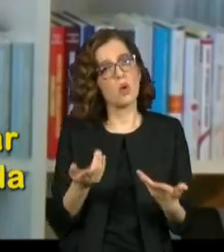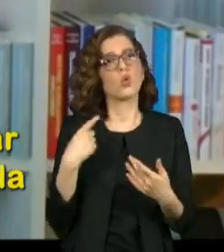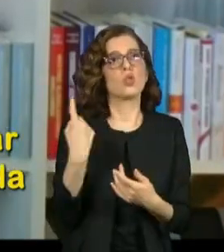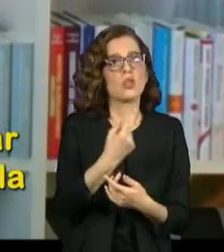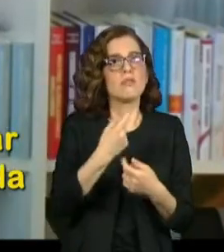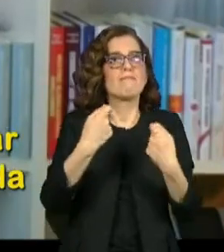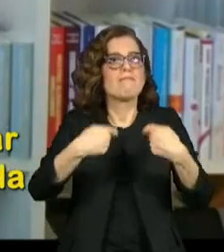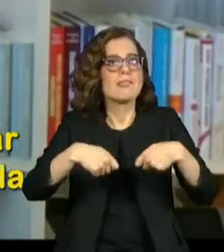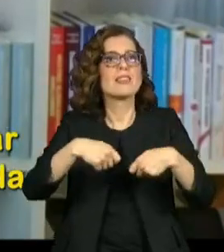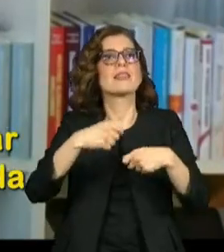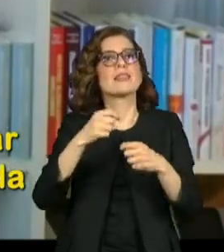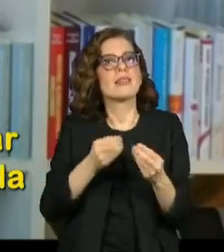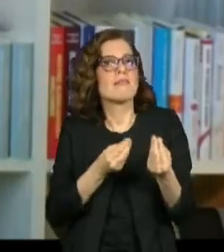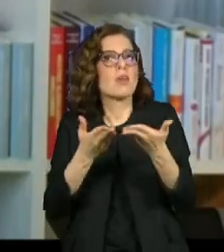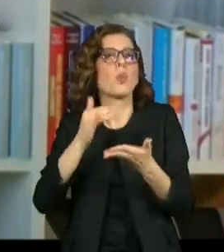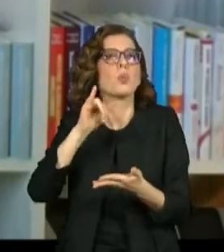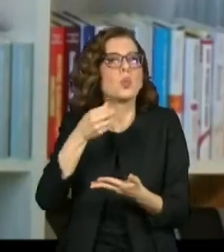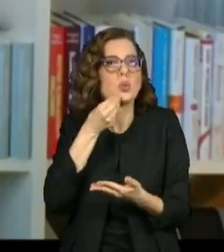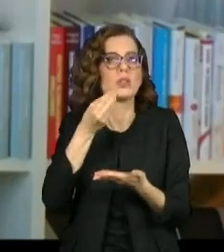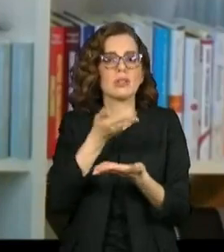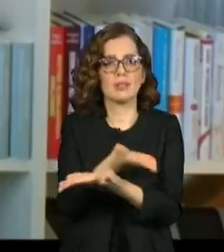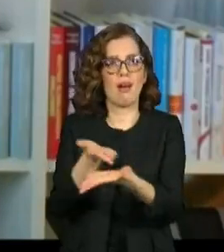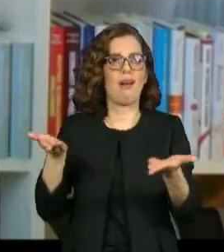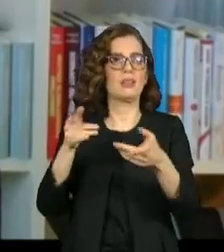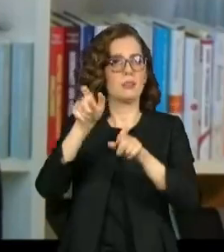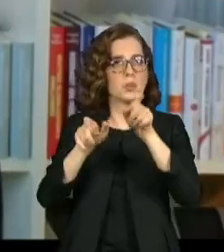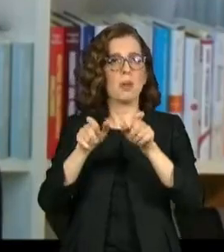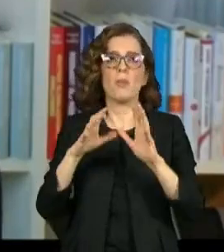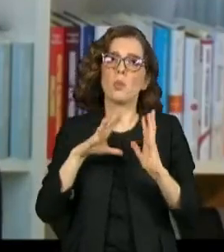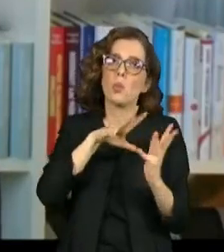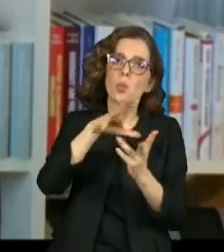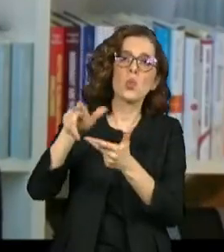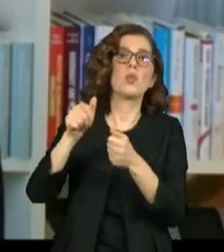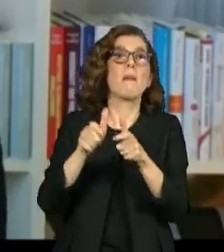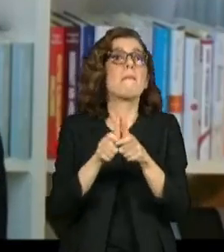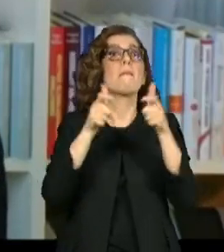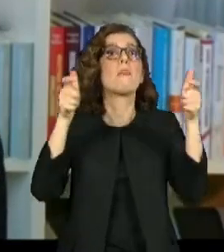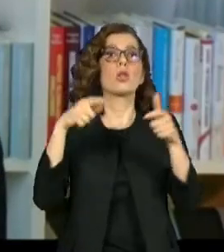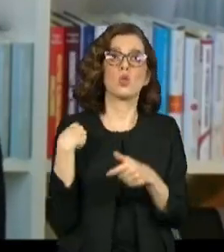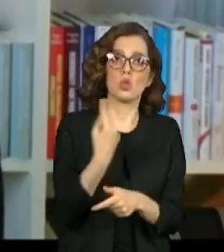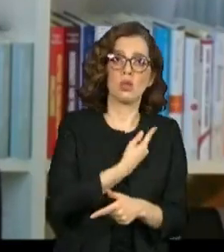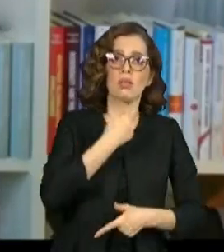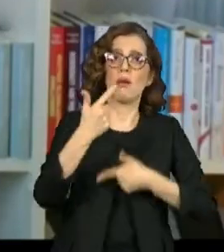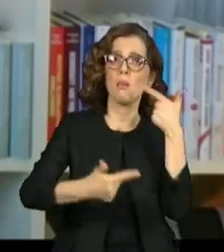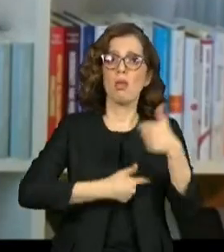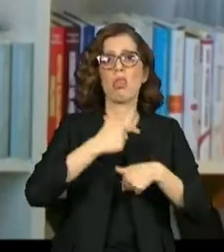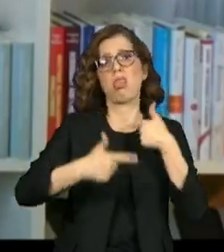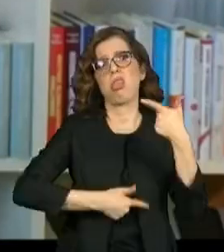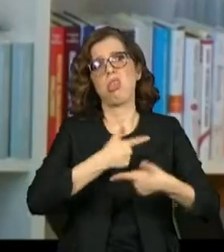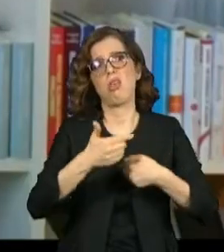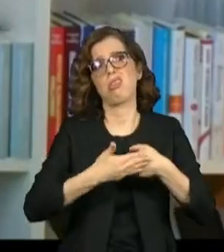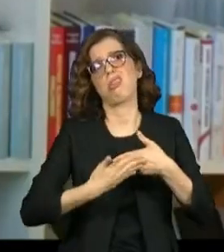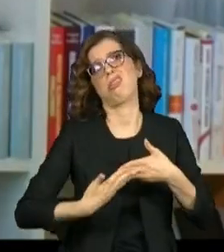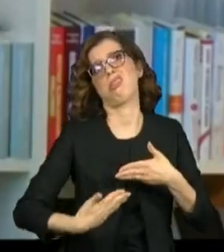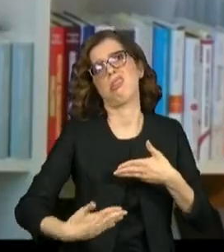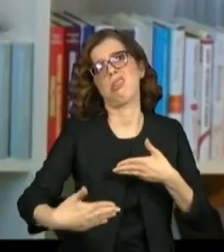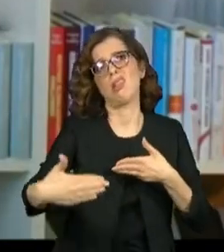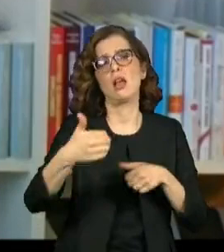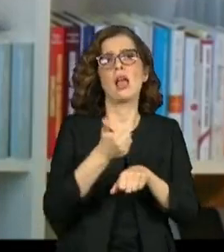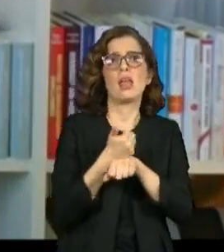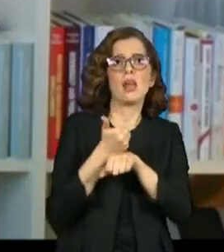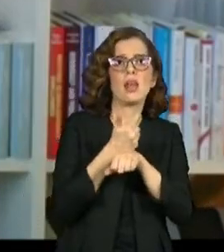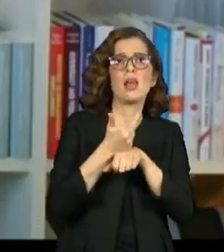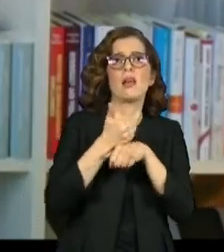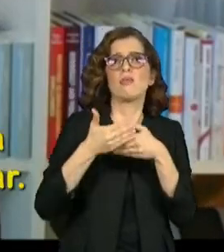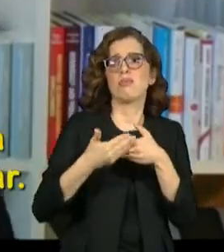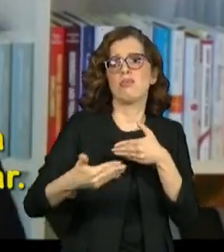provide opportunities for lifelong learning in a world in which most of us will work for much longer and will have to have many careers